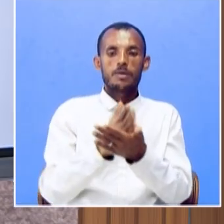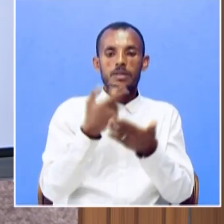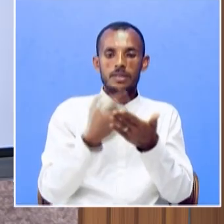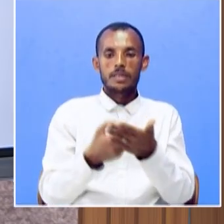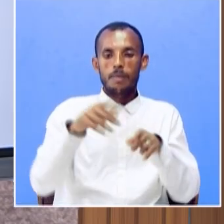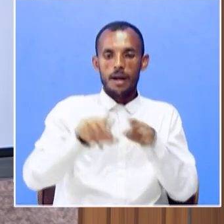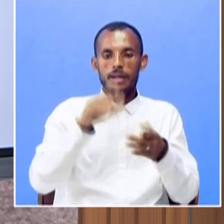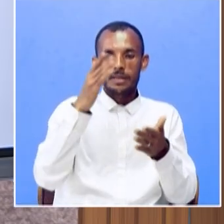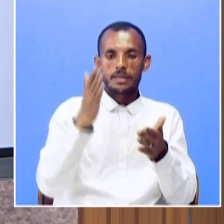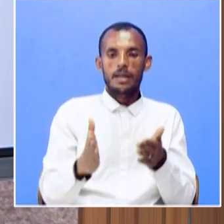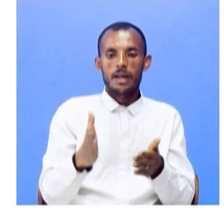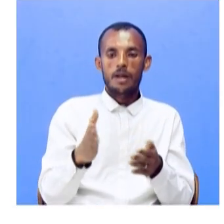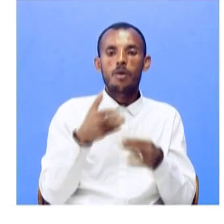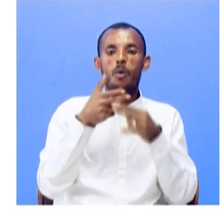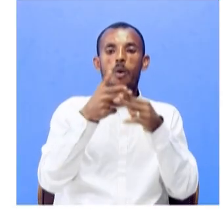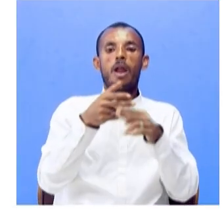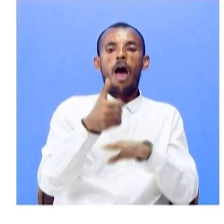can name this as altitude.